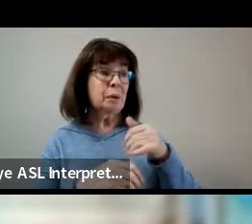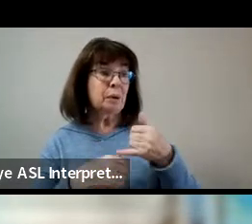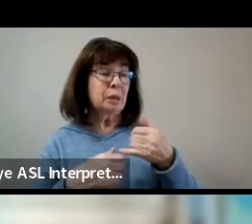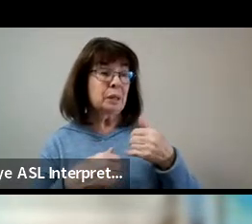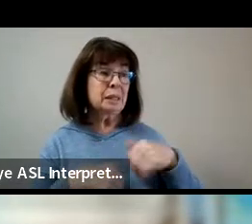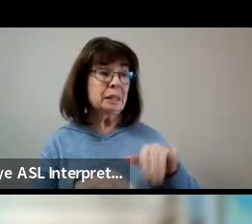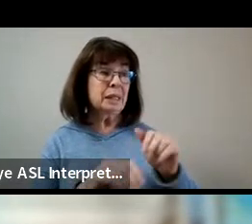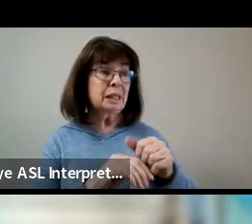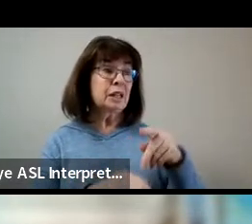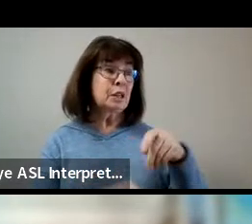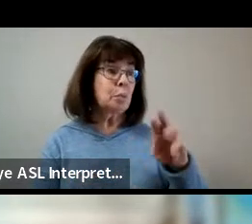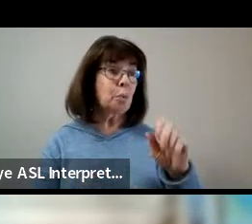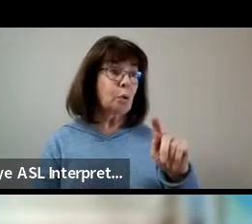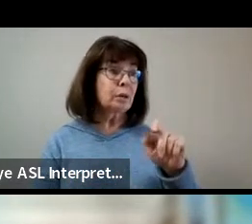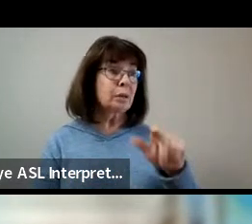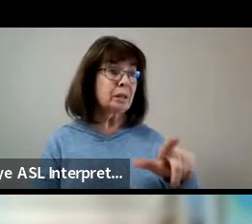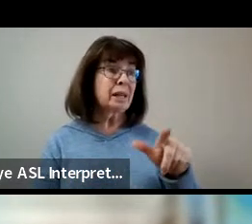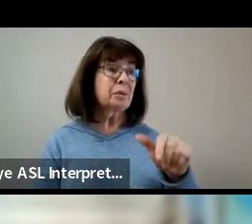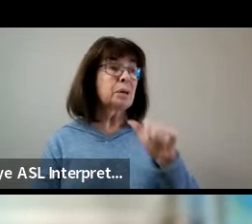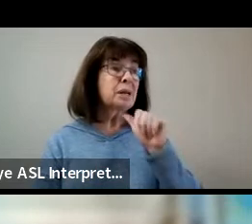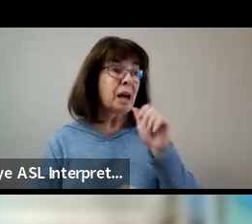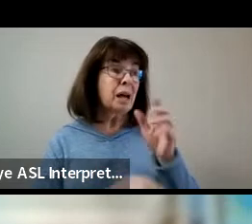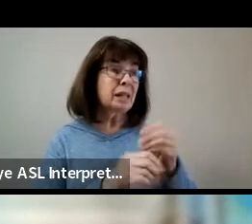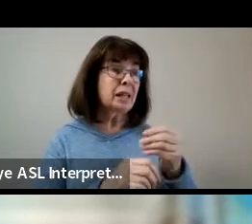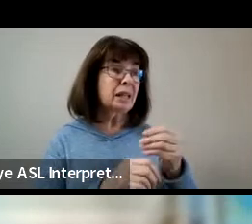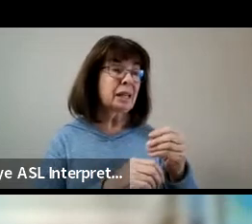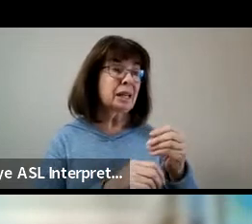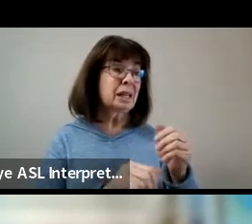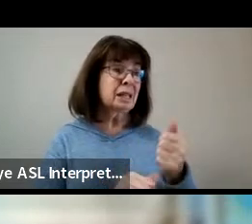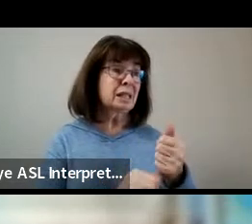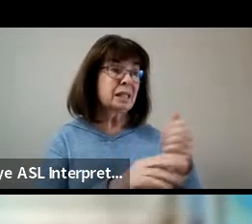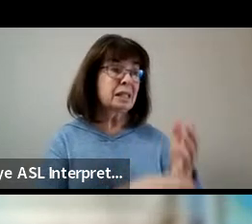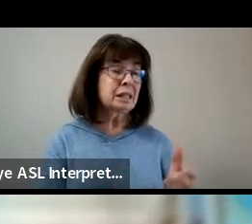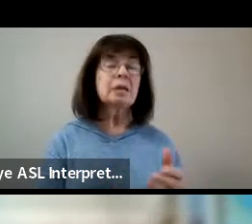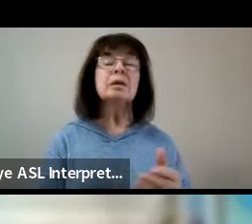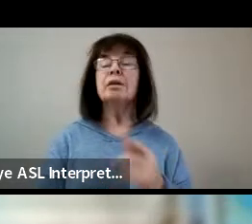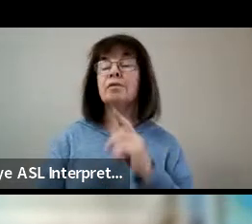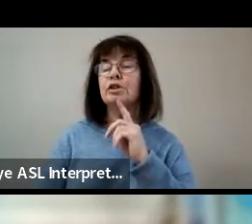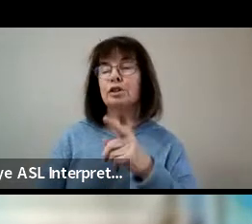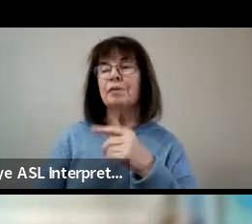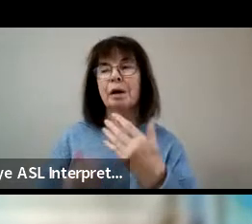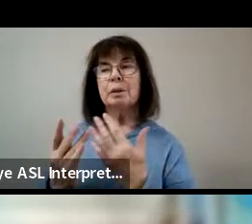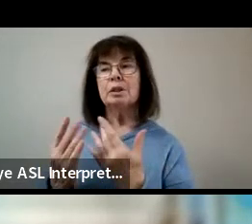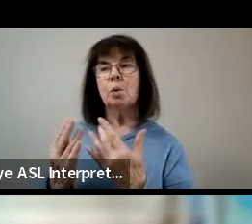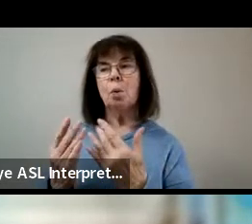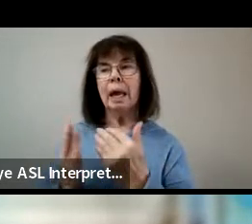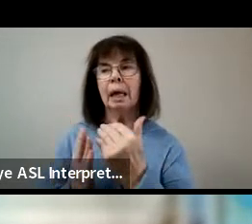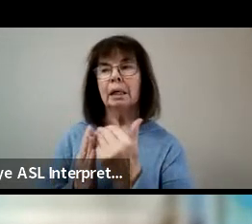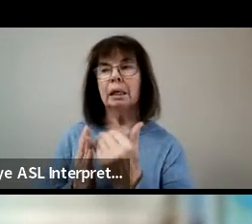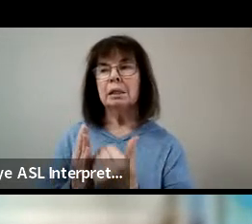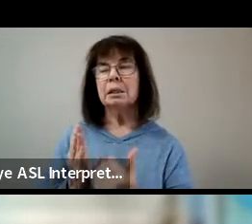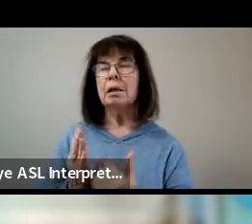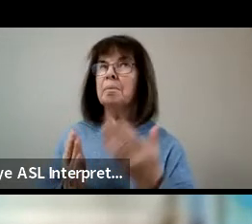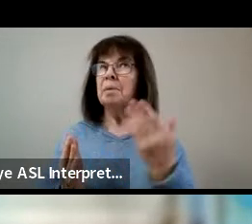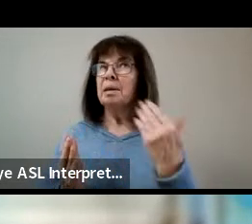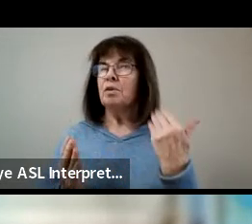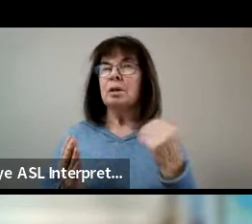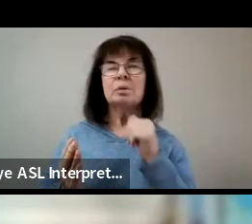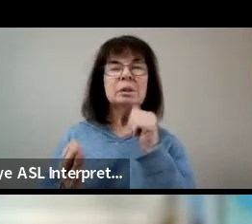rental assistance? There definitely are, for sure. Yeah, there's a wait list. There wasn't enough funding, and